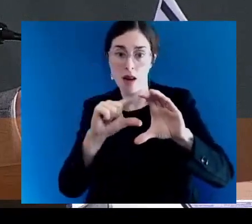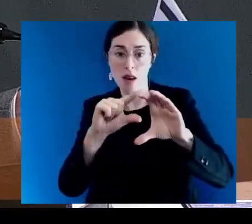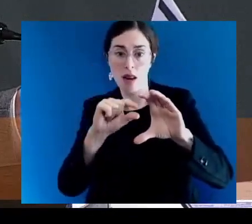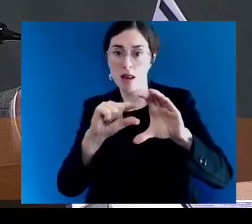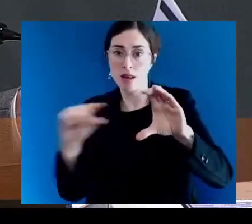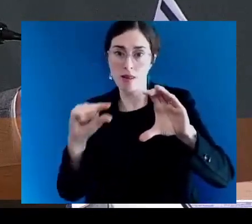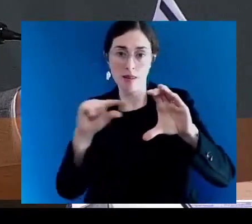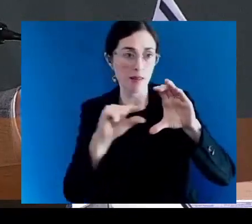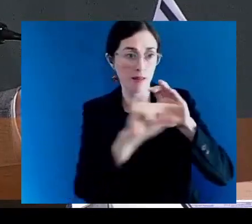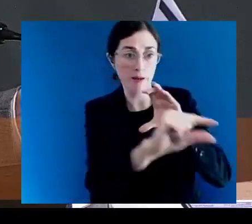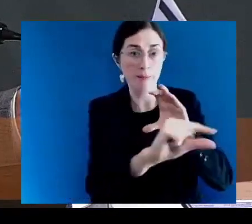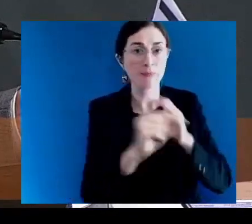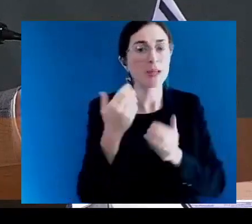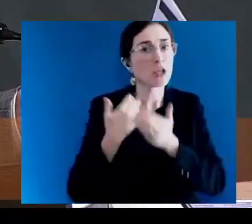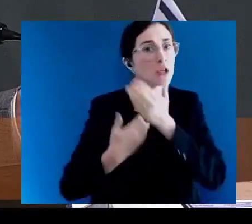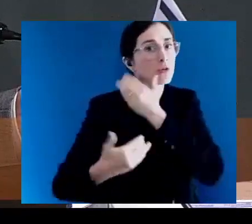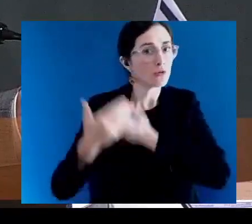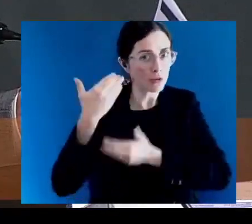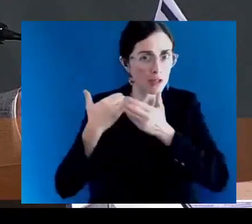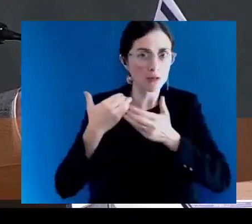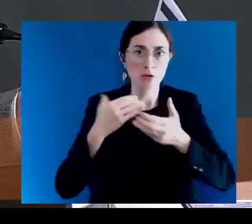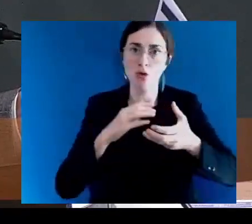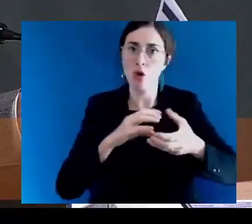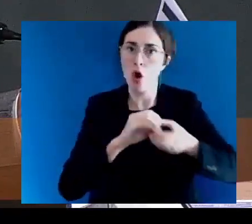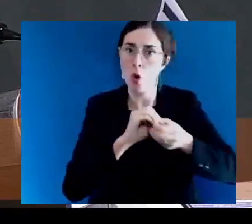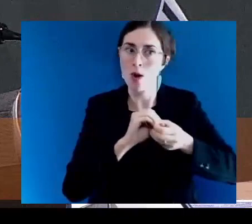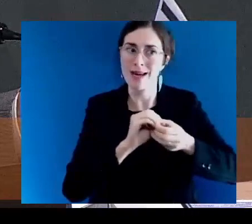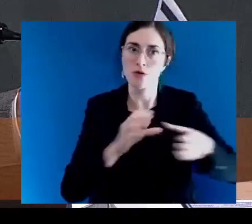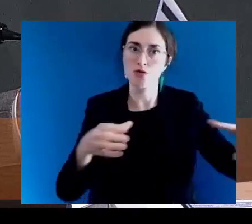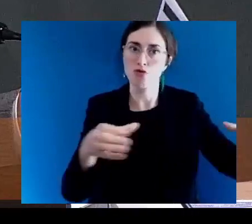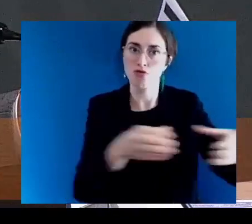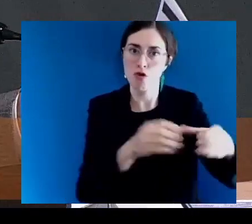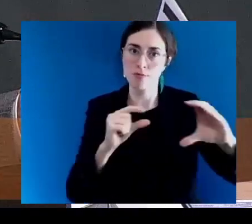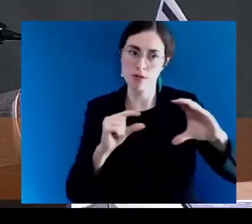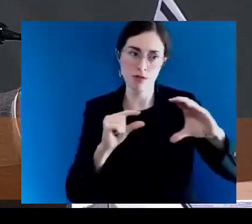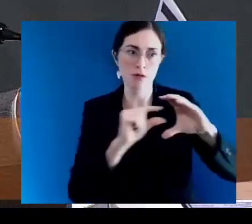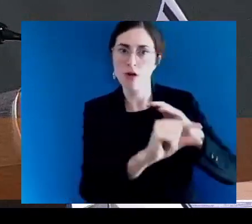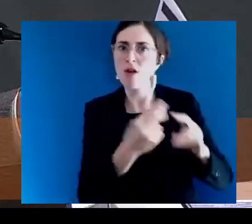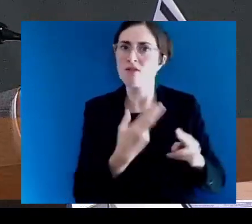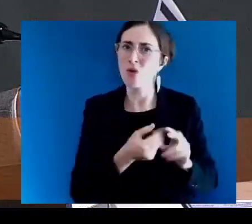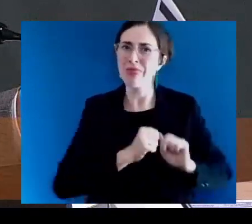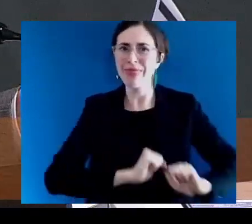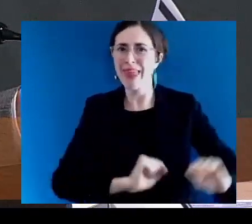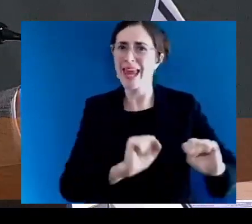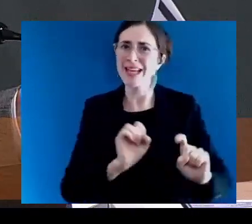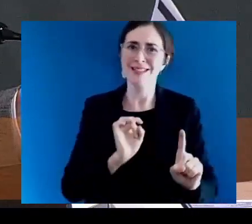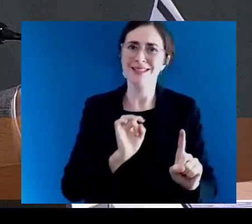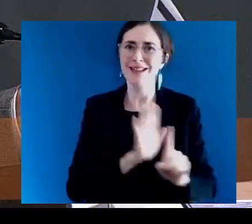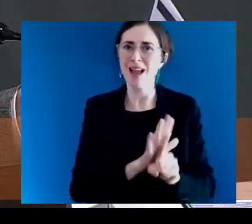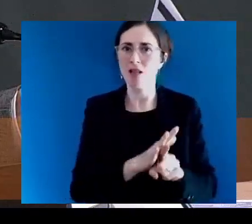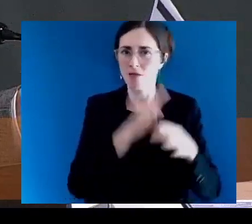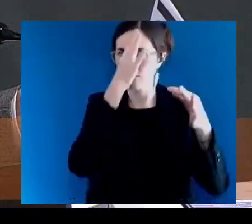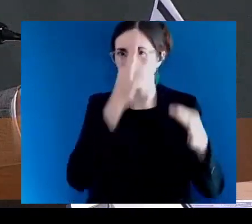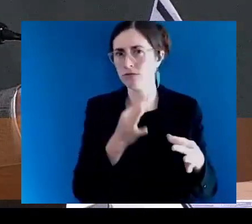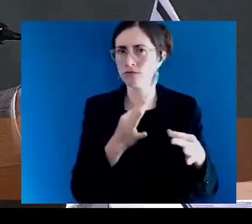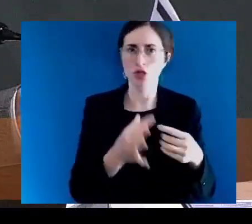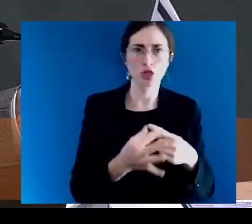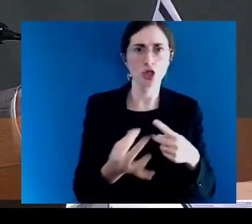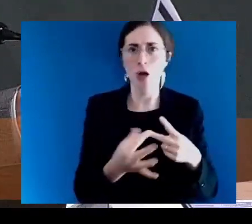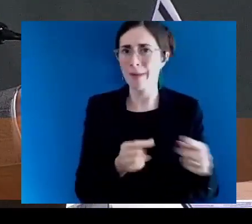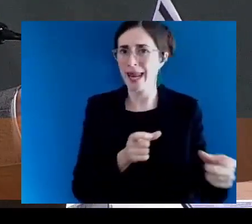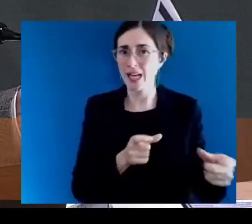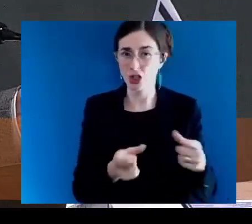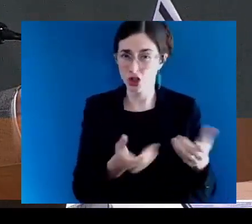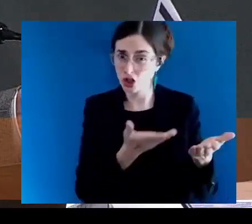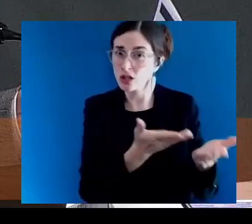of self-determination, which seems to be what lies behind the renewable projects far into the